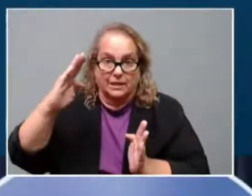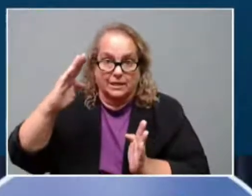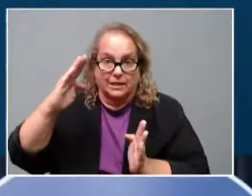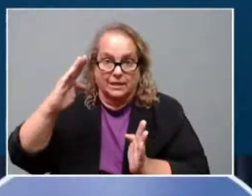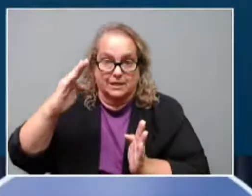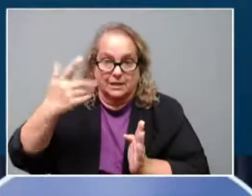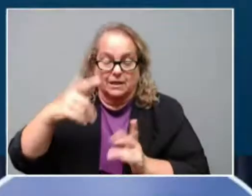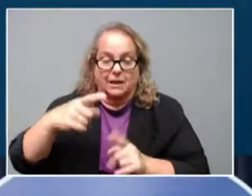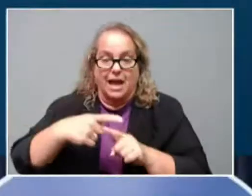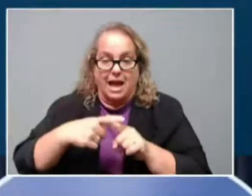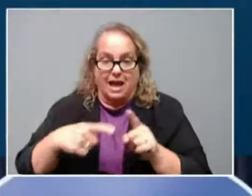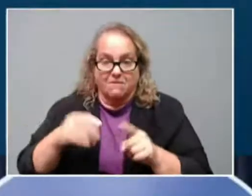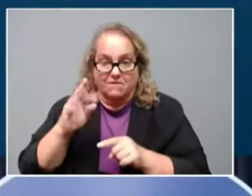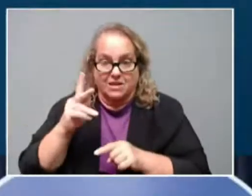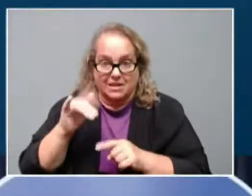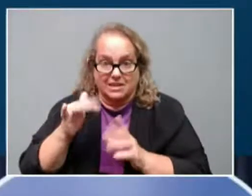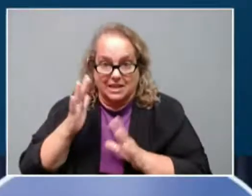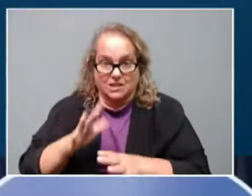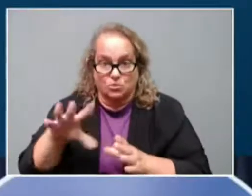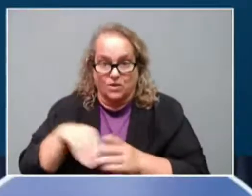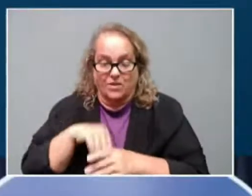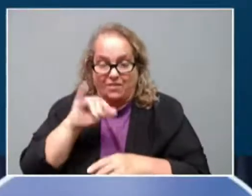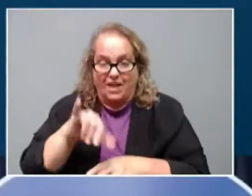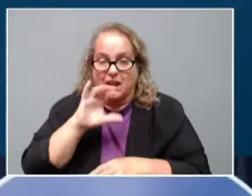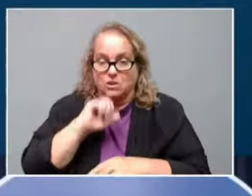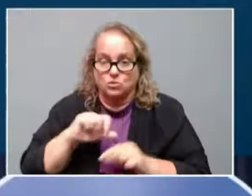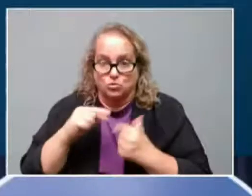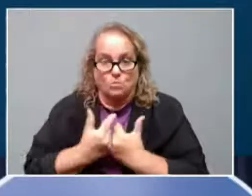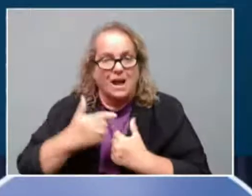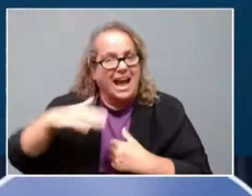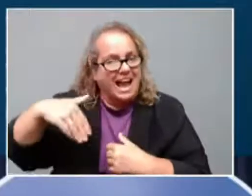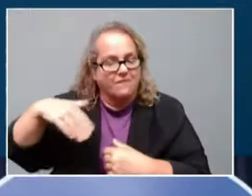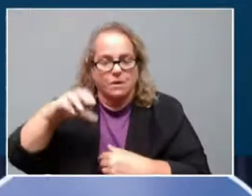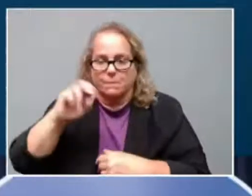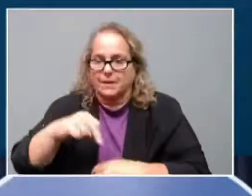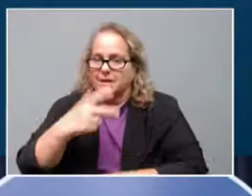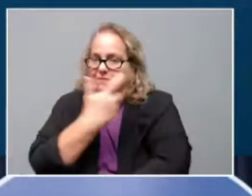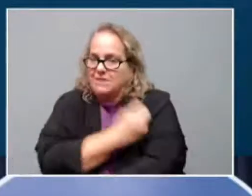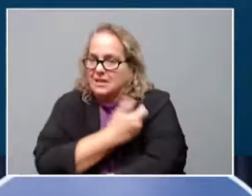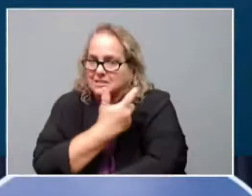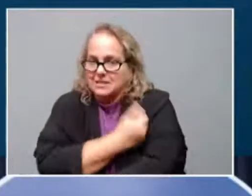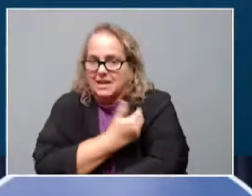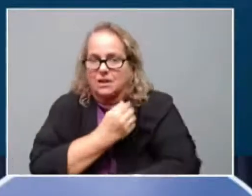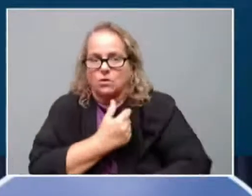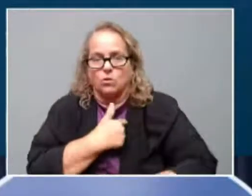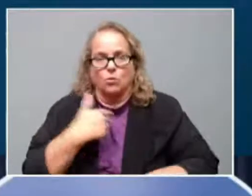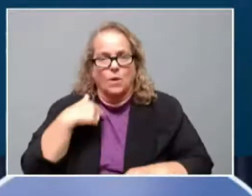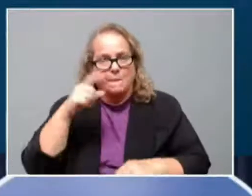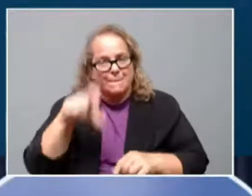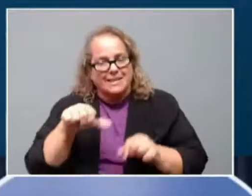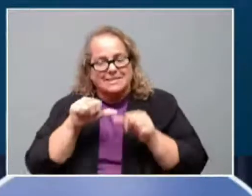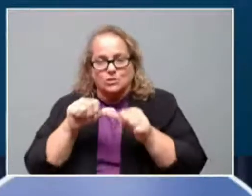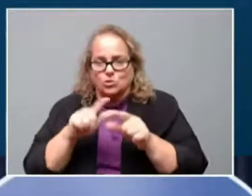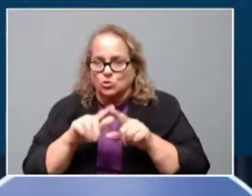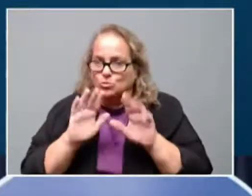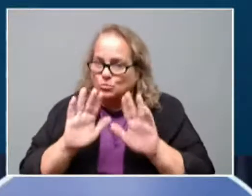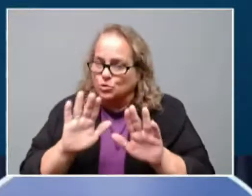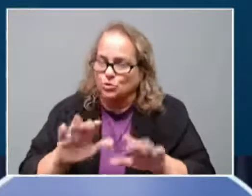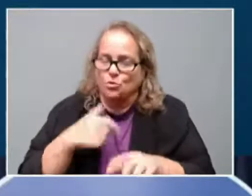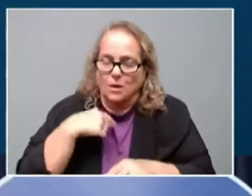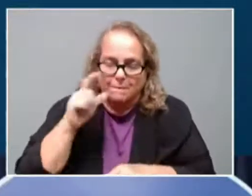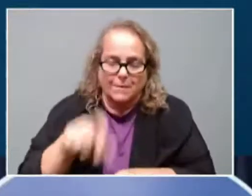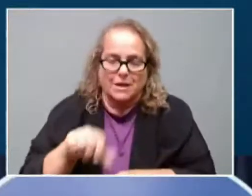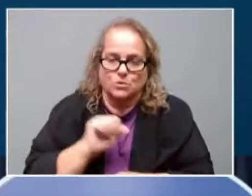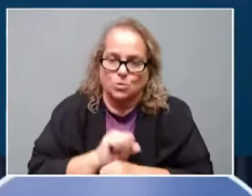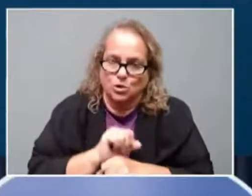of Kentuckians in that age range have not been vaccinated. And that's where we've got to continue to work. All right, so